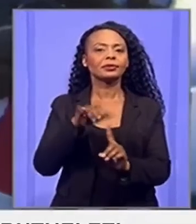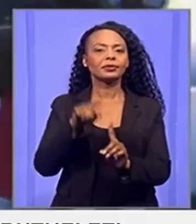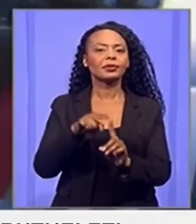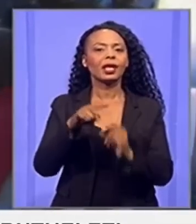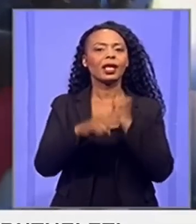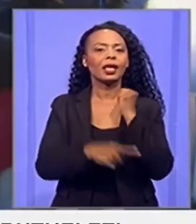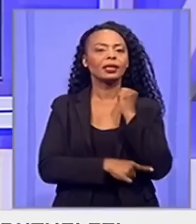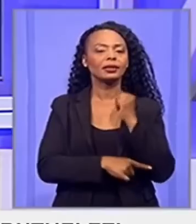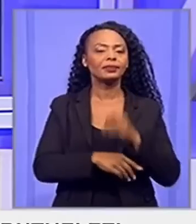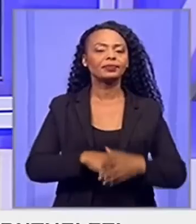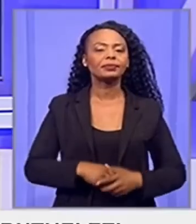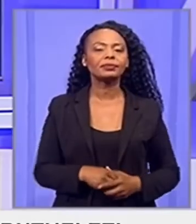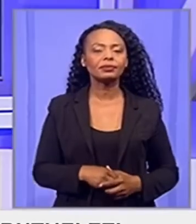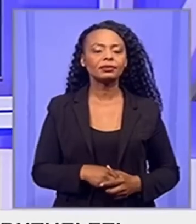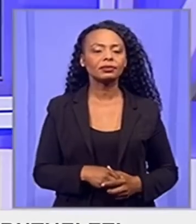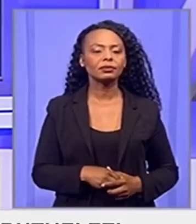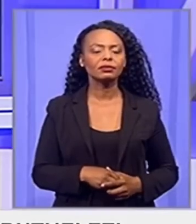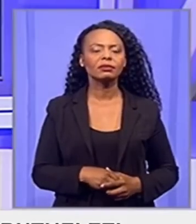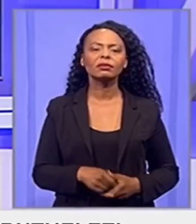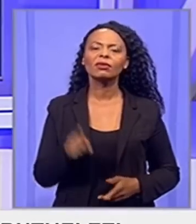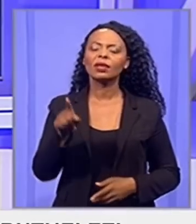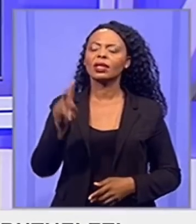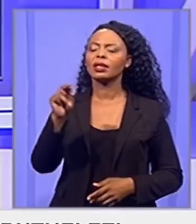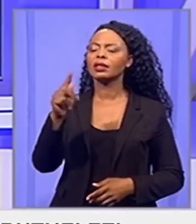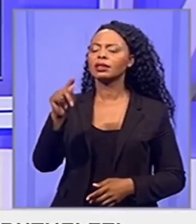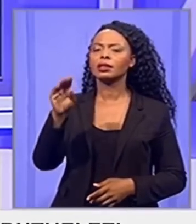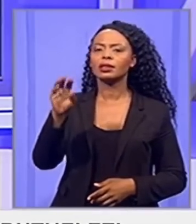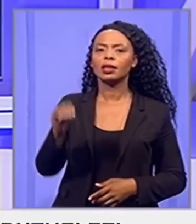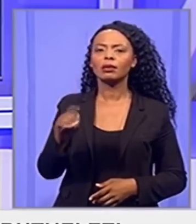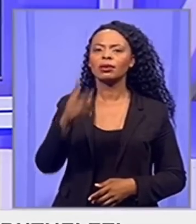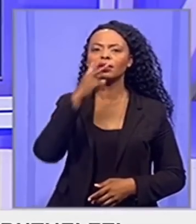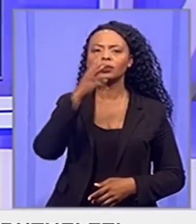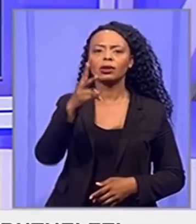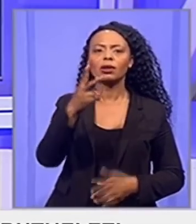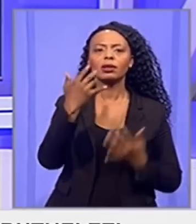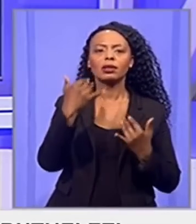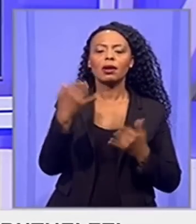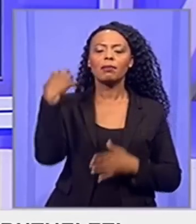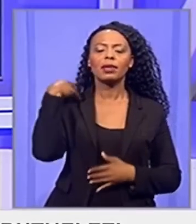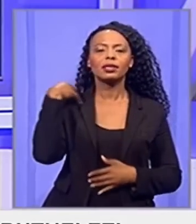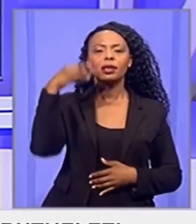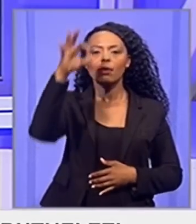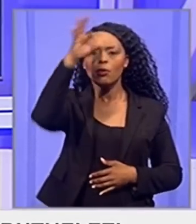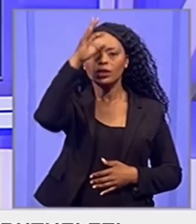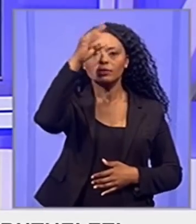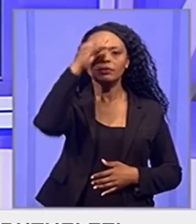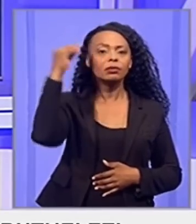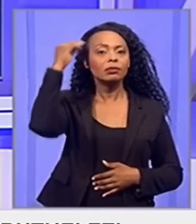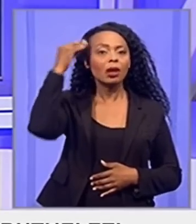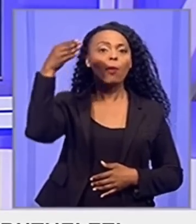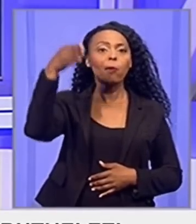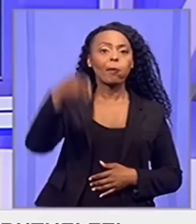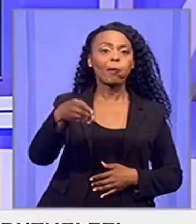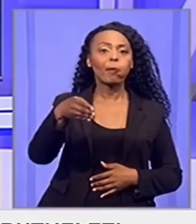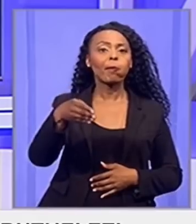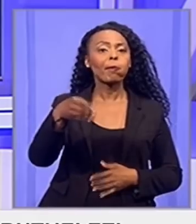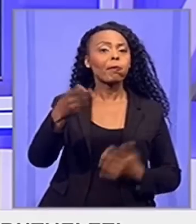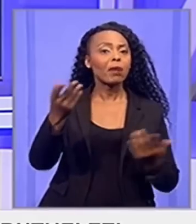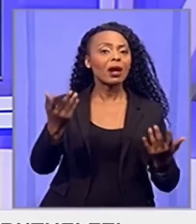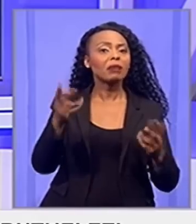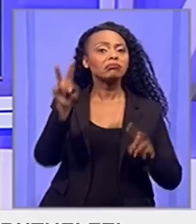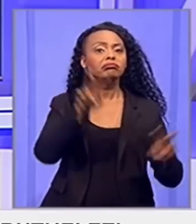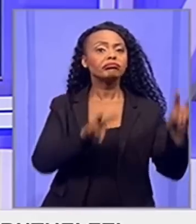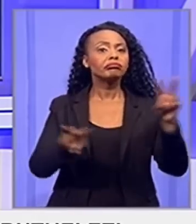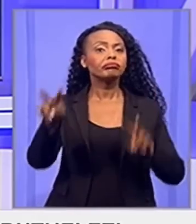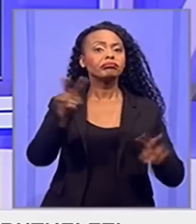bofelo. Ntebo re bone sepodisi tota tona ya sepodisi Bekicele a leka ko gompieno maemo a